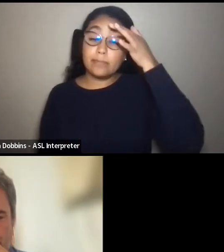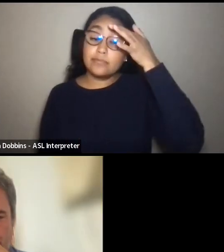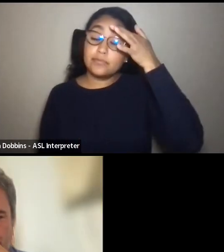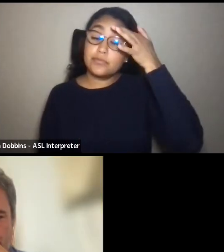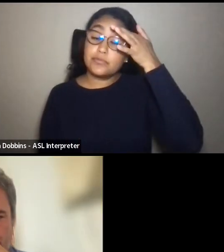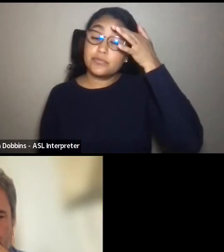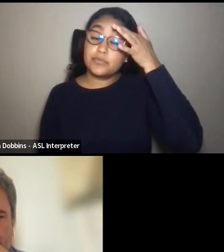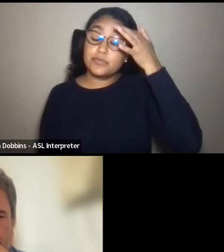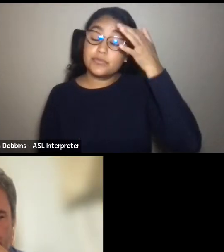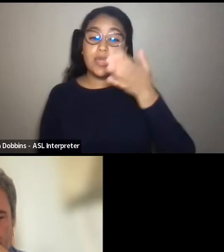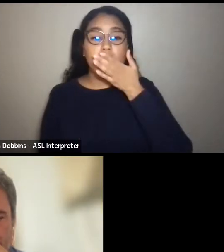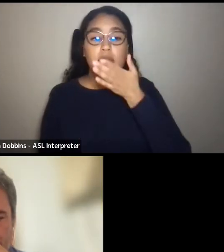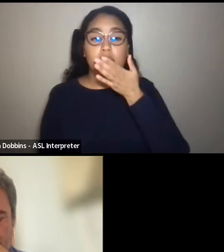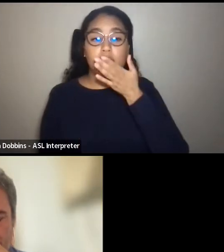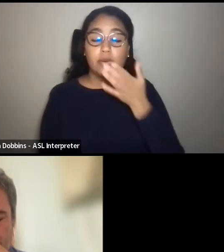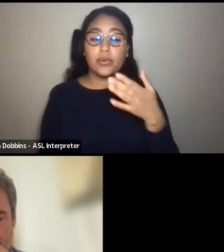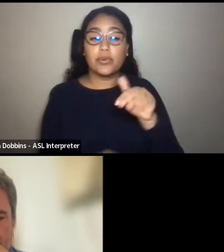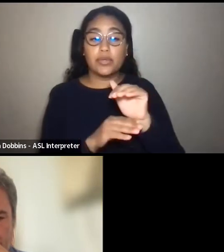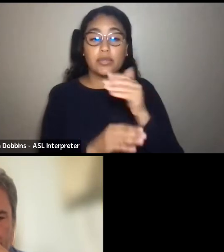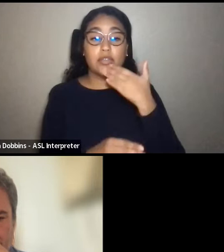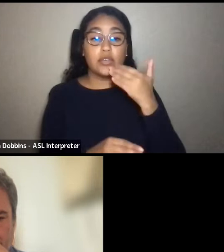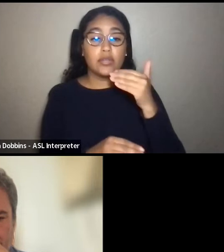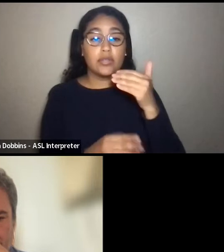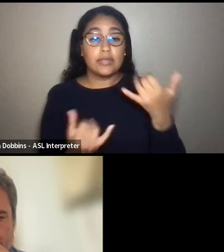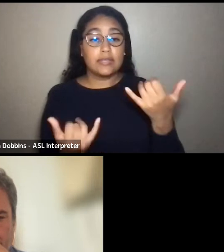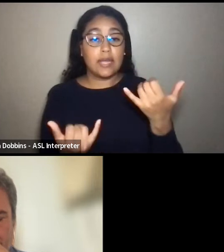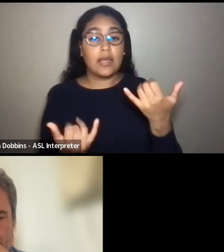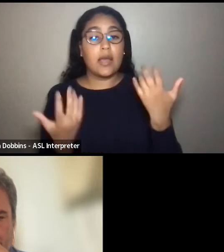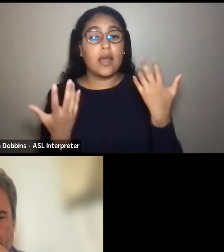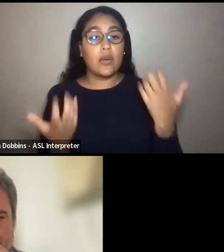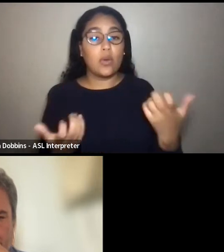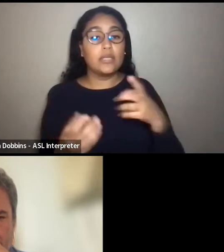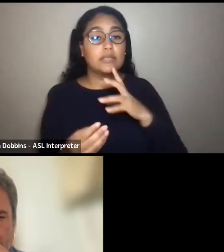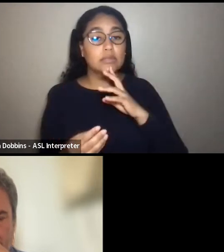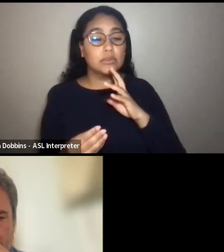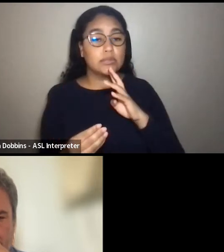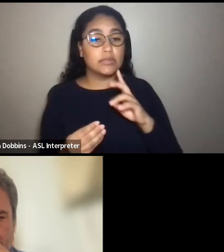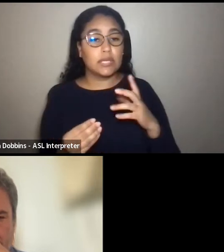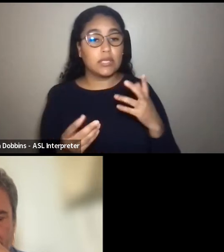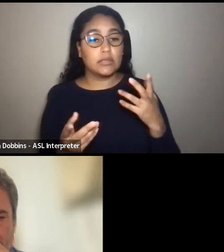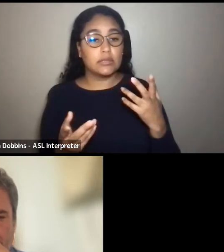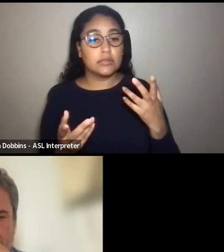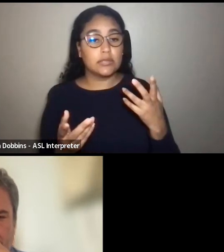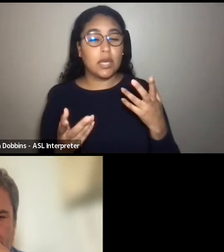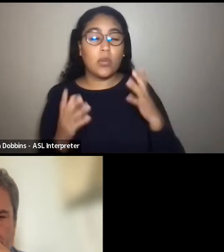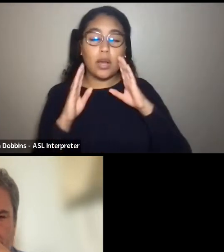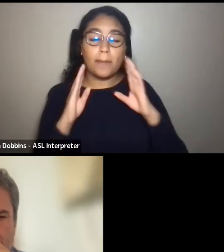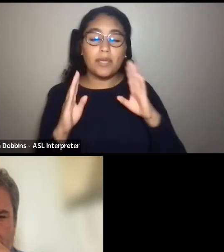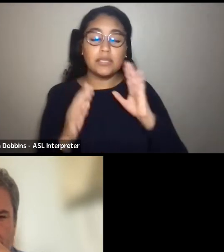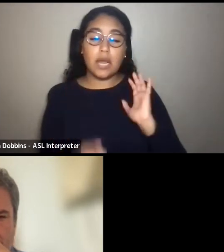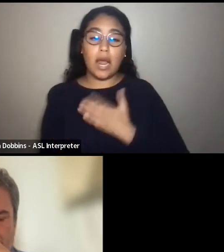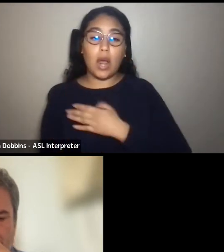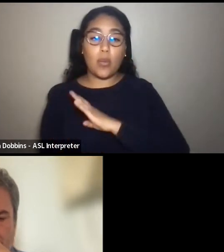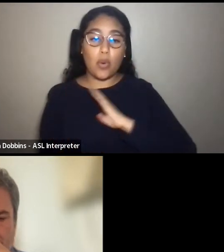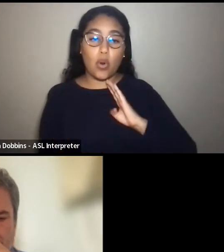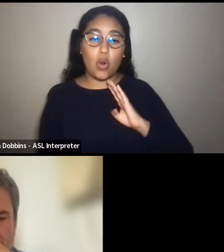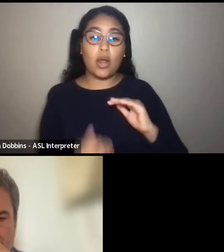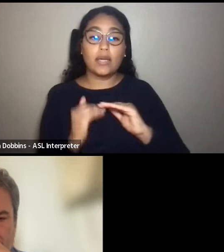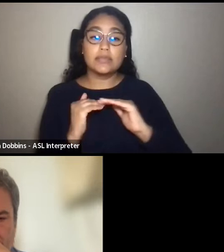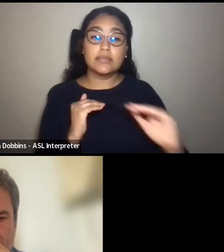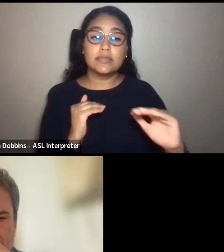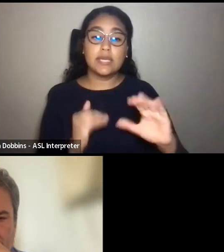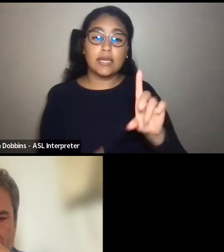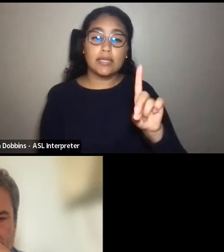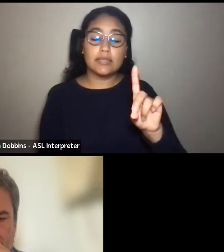Thank you very much. So this evening, I'd like to bring to the attention of the board our sustainability